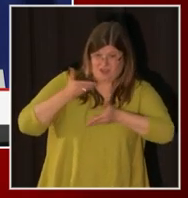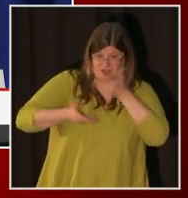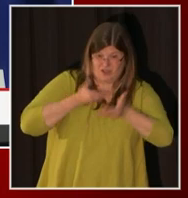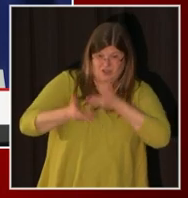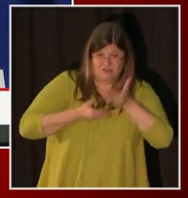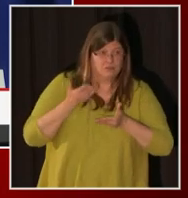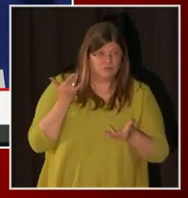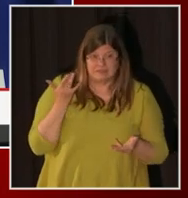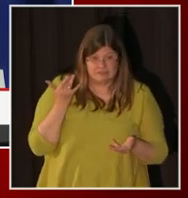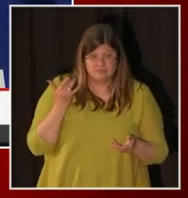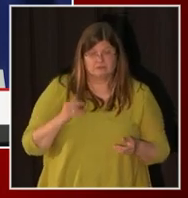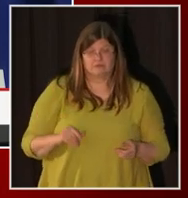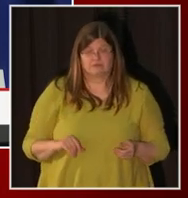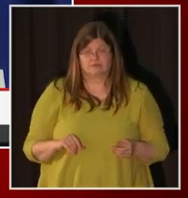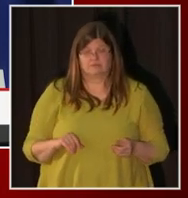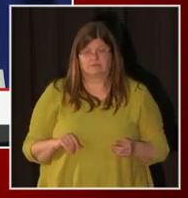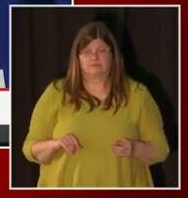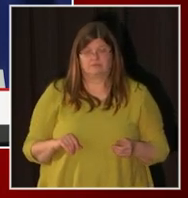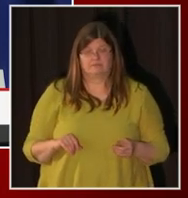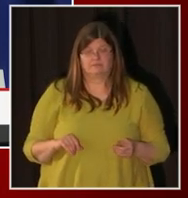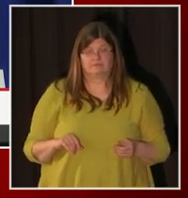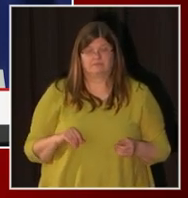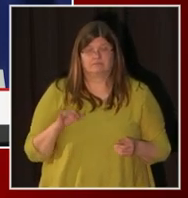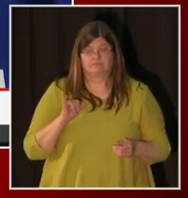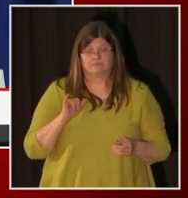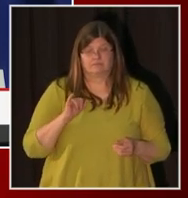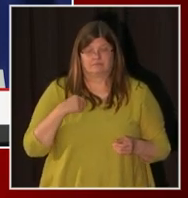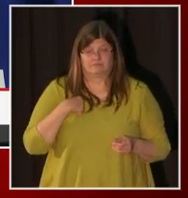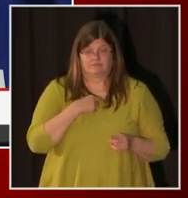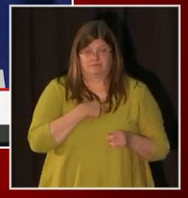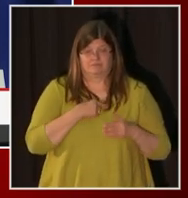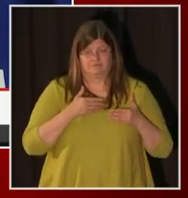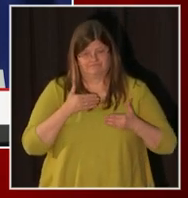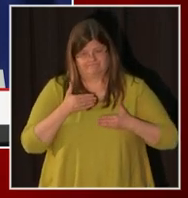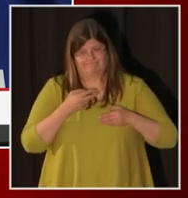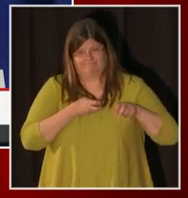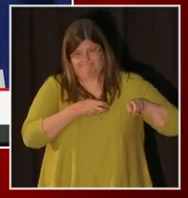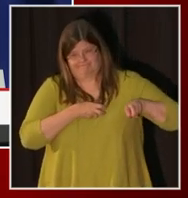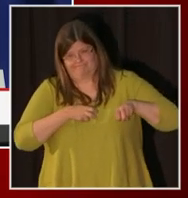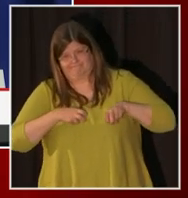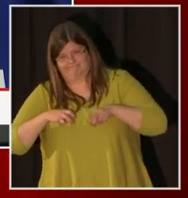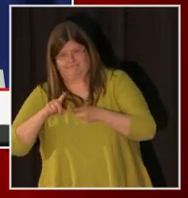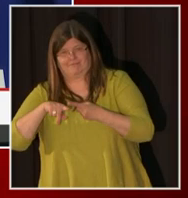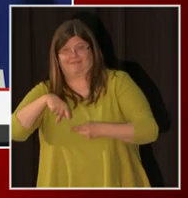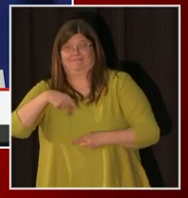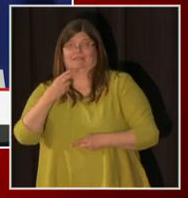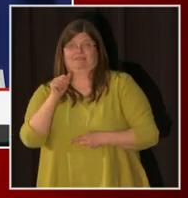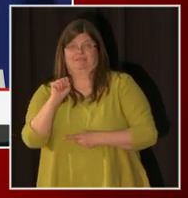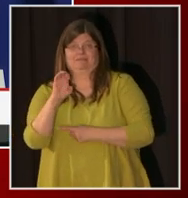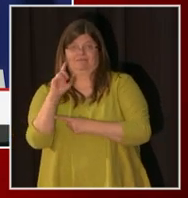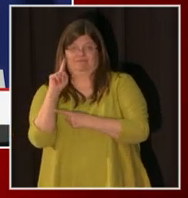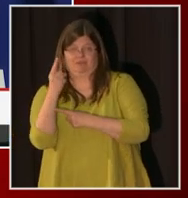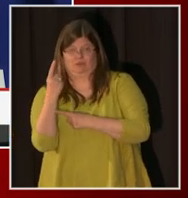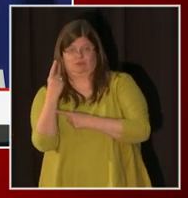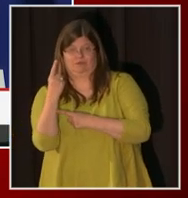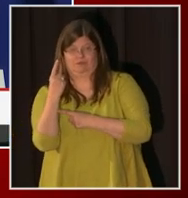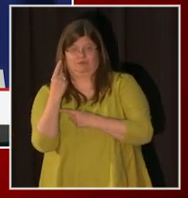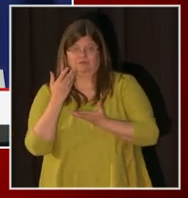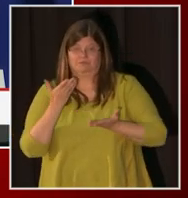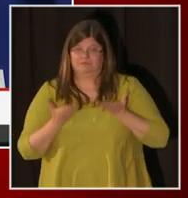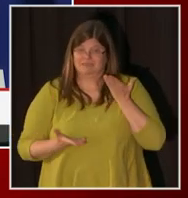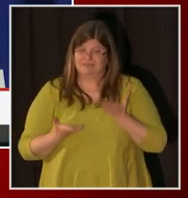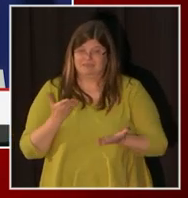containment again, or as we move into phase 1, which is imagining a reopening of certain aspects